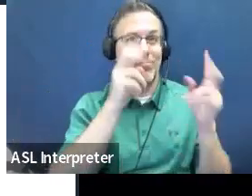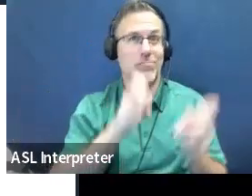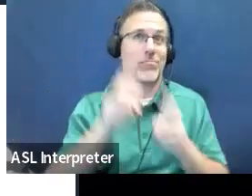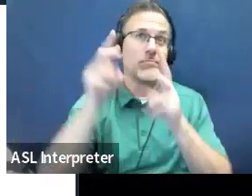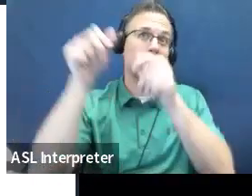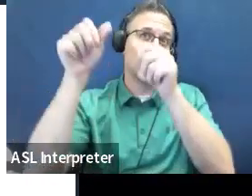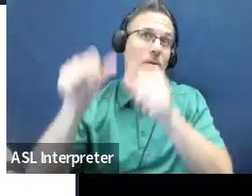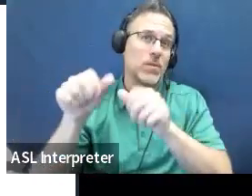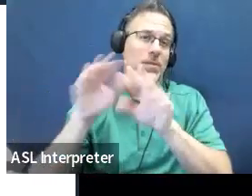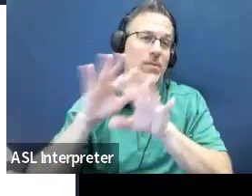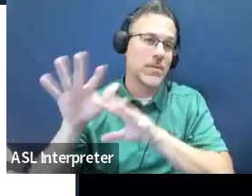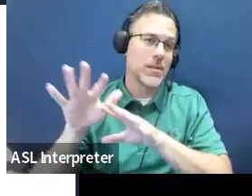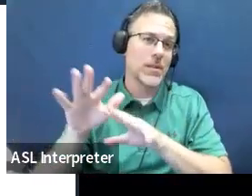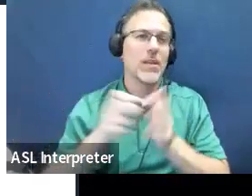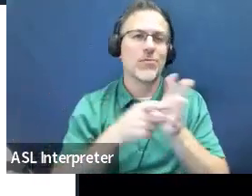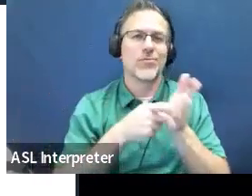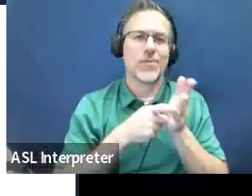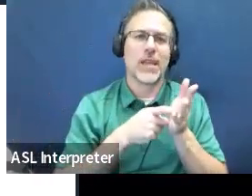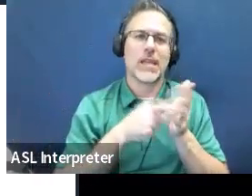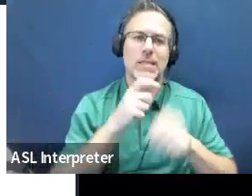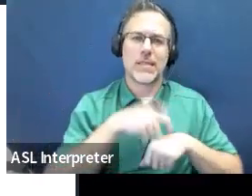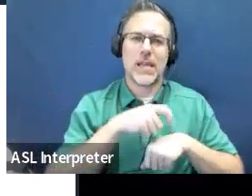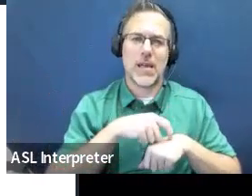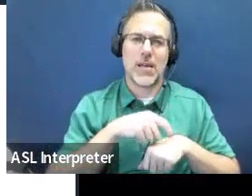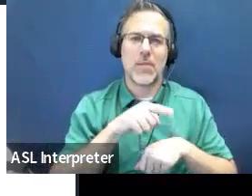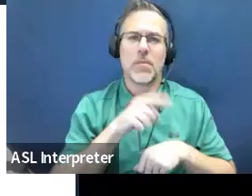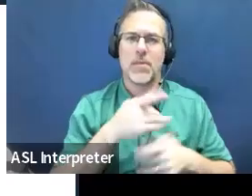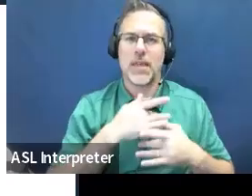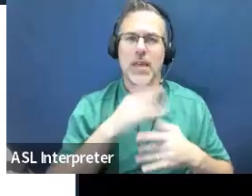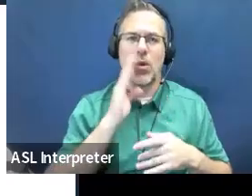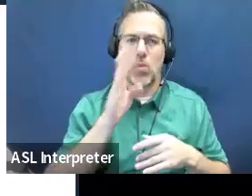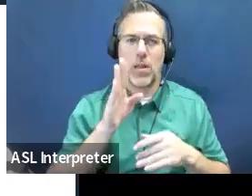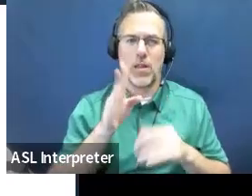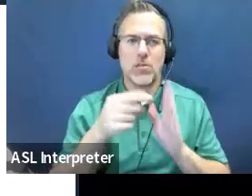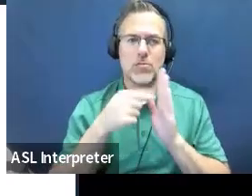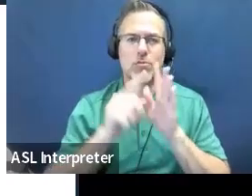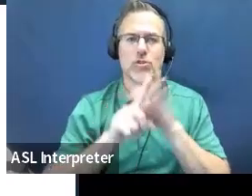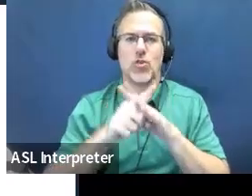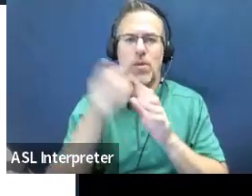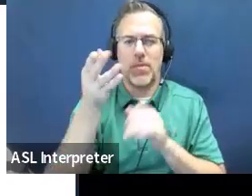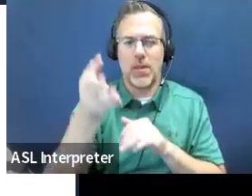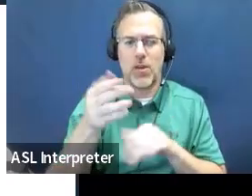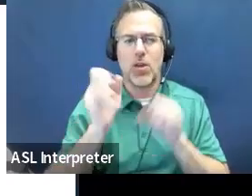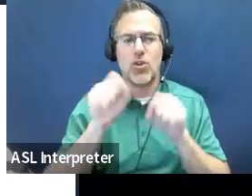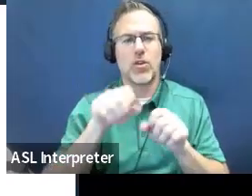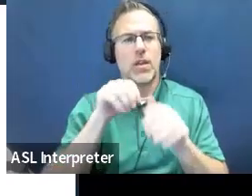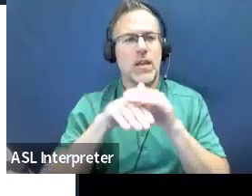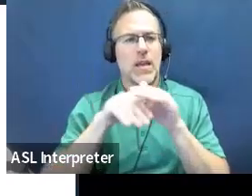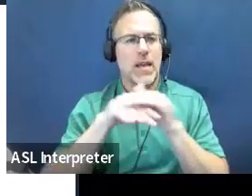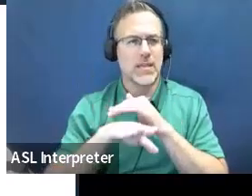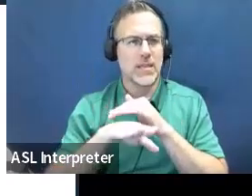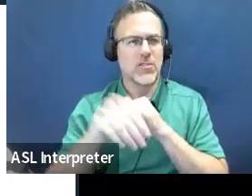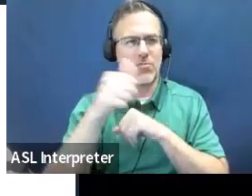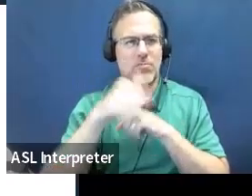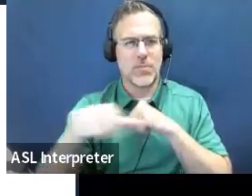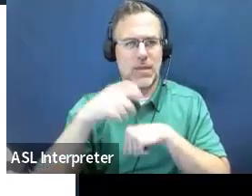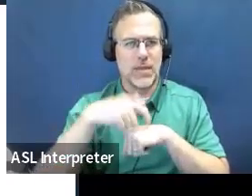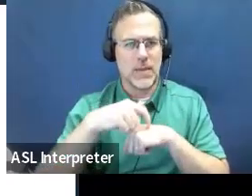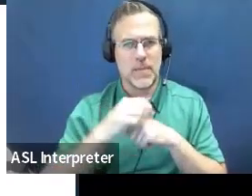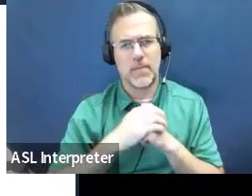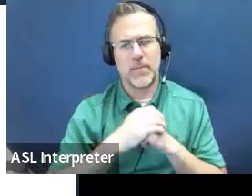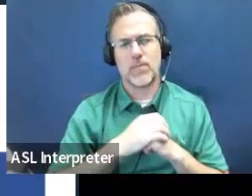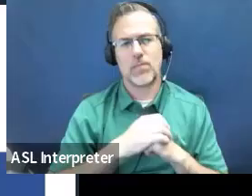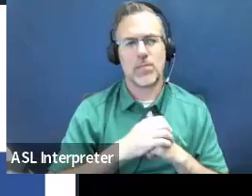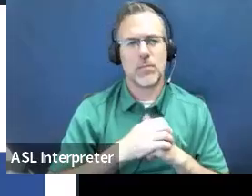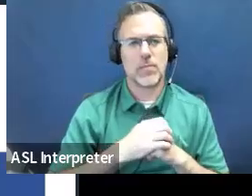So takes some time, but they do end up here eventually. So you can access these at any time. So check them out.